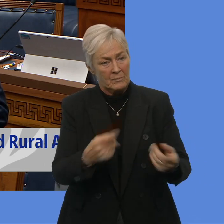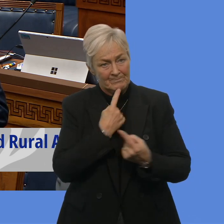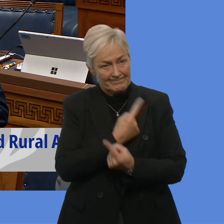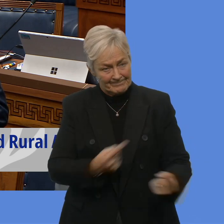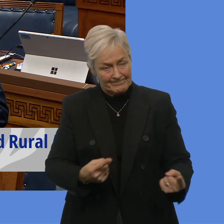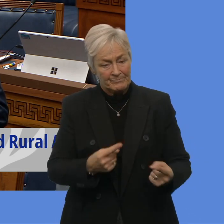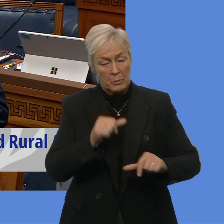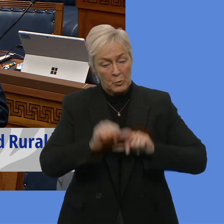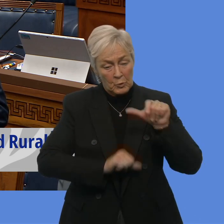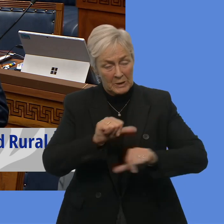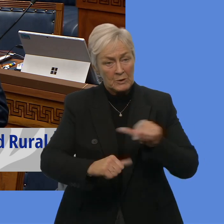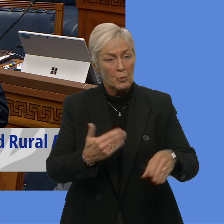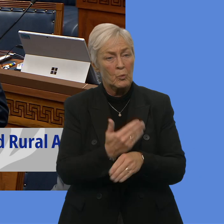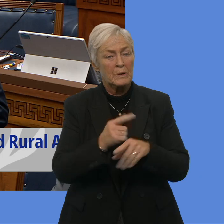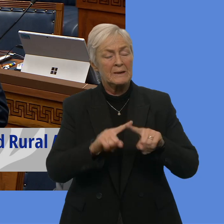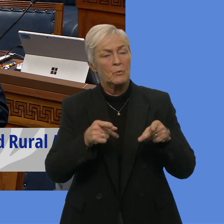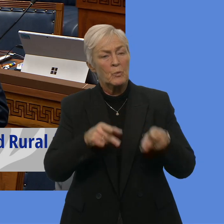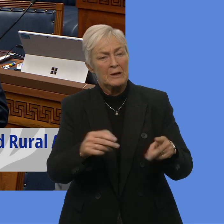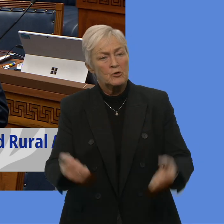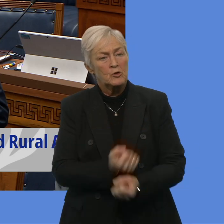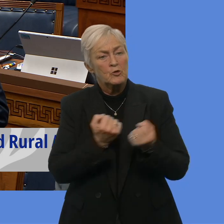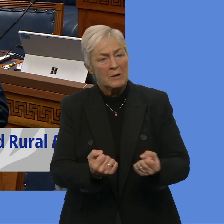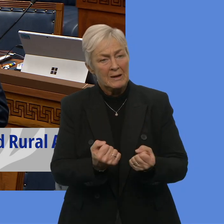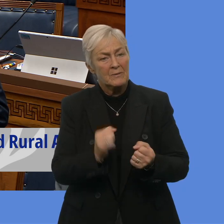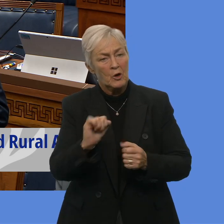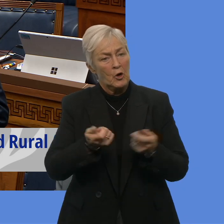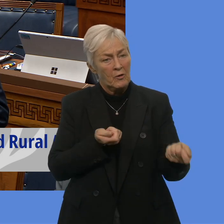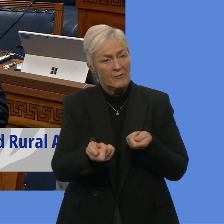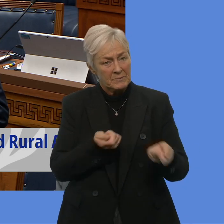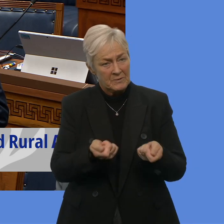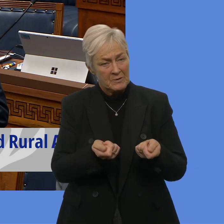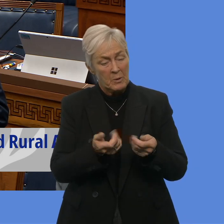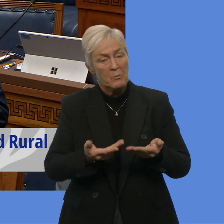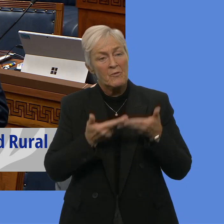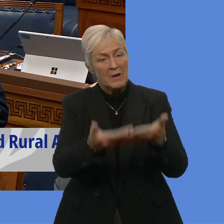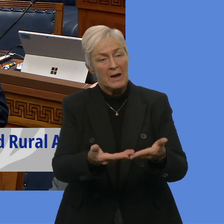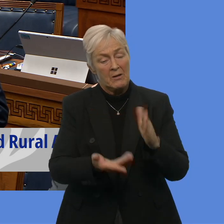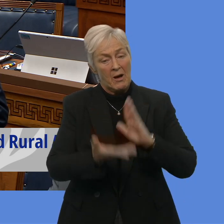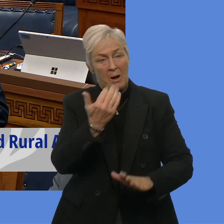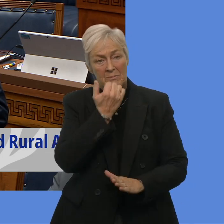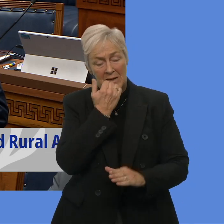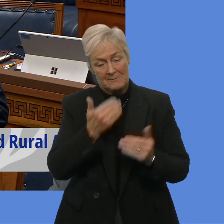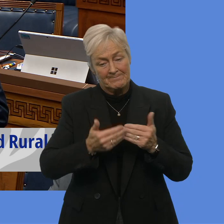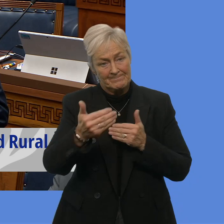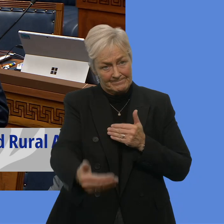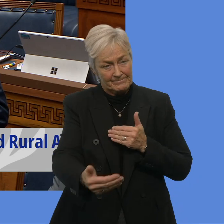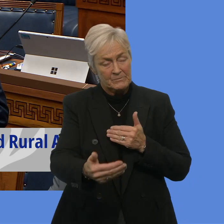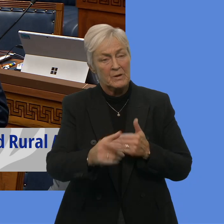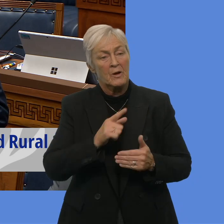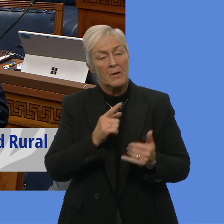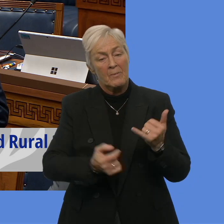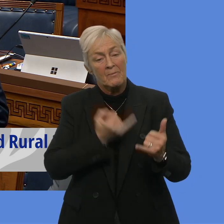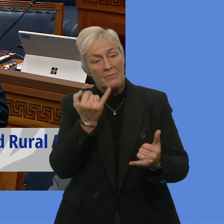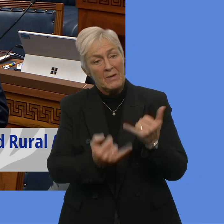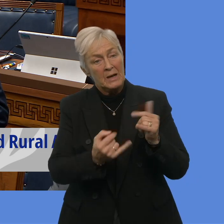continuing to progress work on ways to strengthen environmental governance, and I will provide a further update to the Assembly in due course. Any firm and final